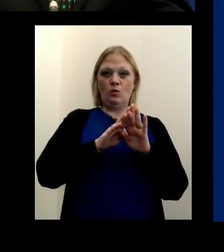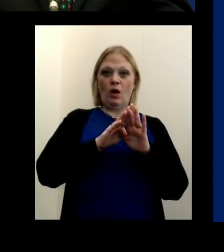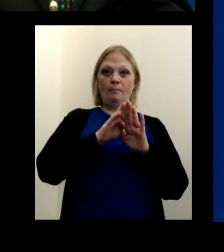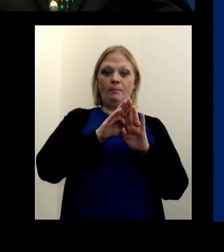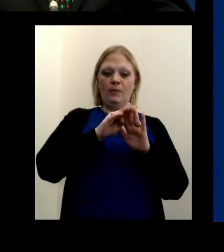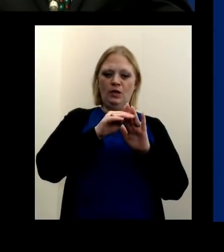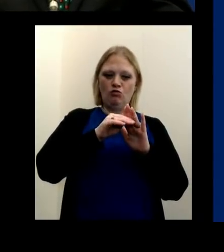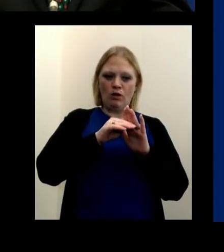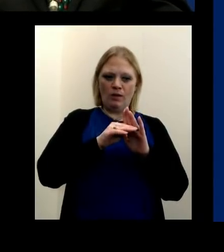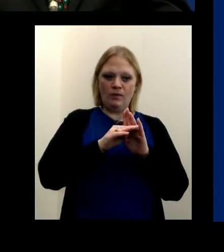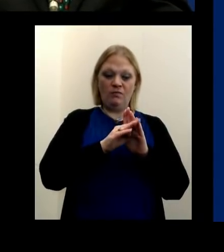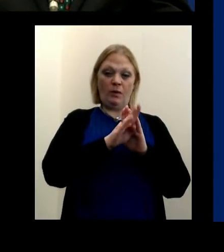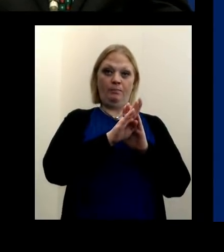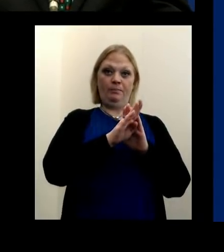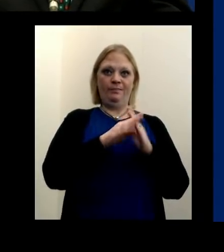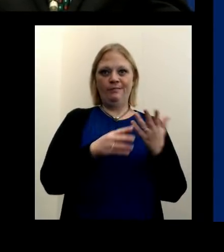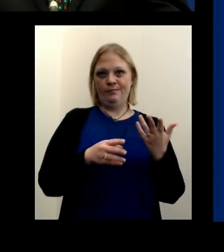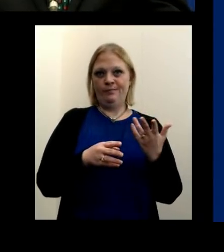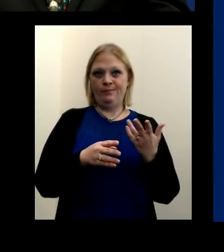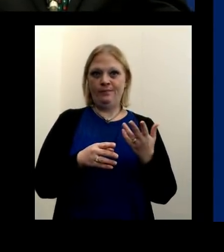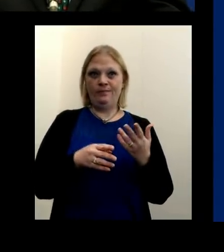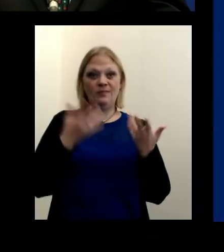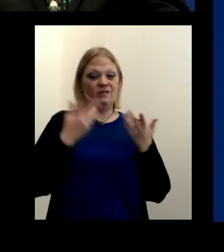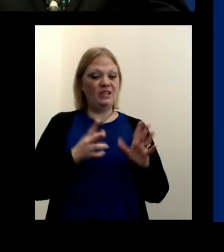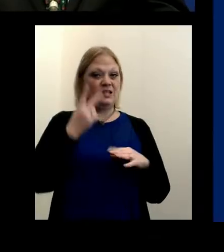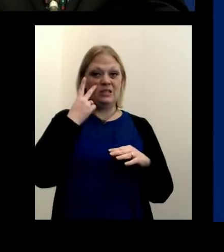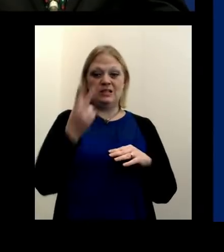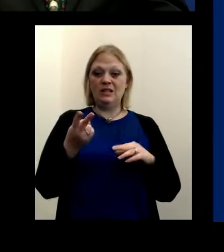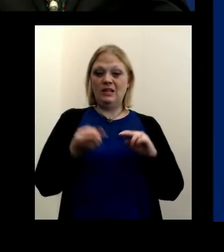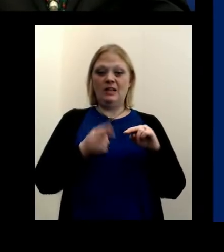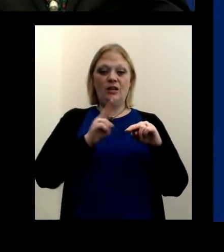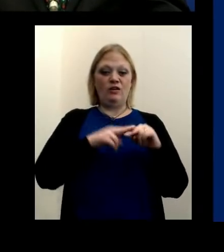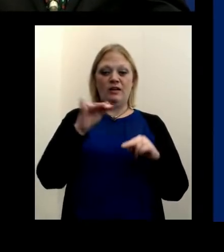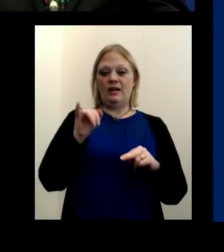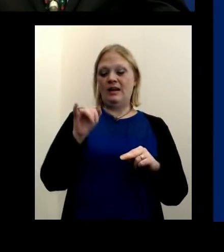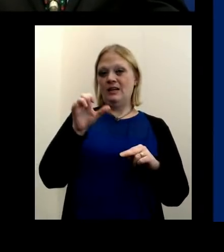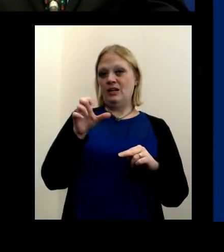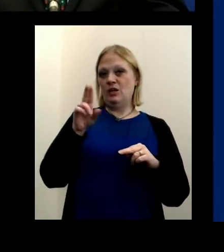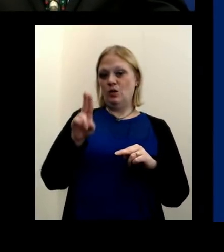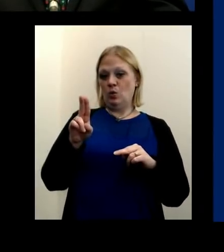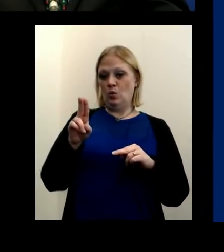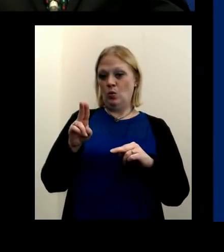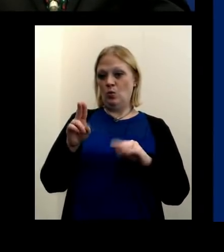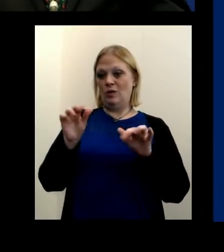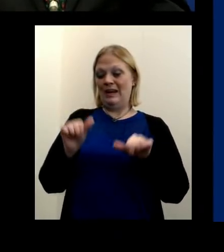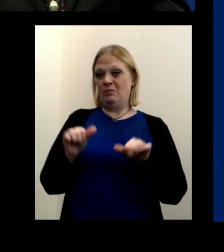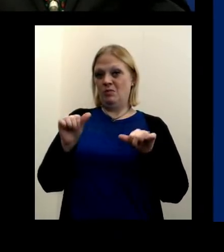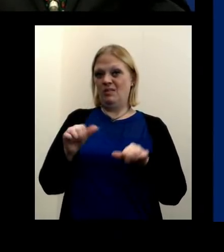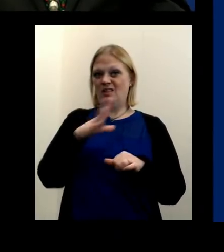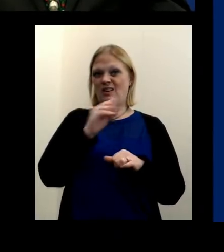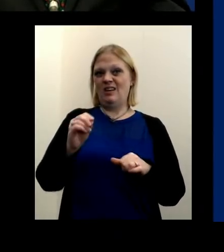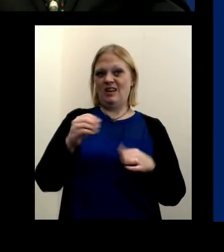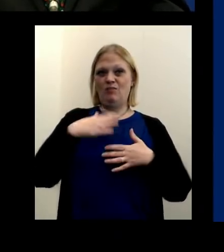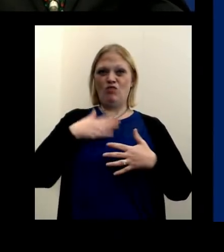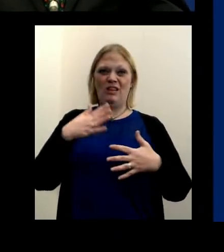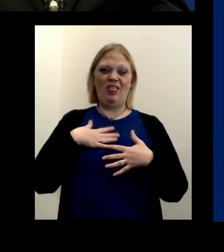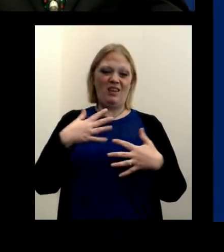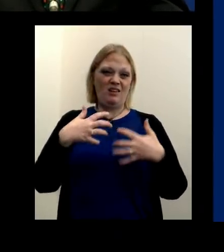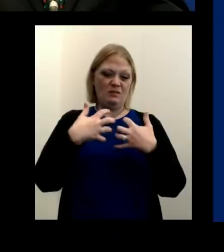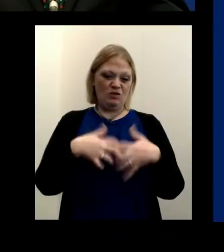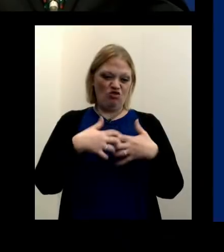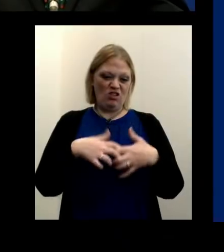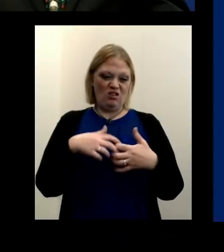thing we have seen is we've seen an increase in ICU capability, and those are on an airway assist, a